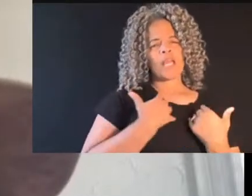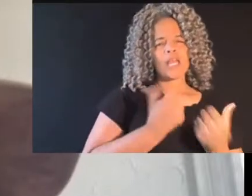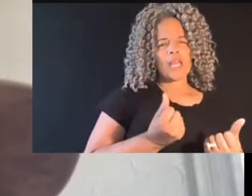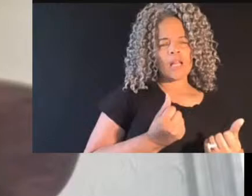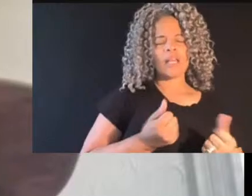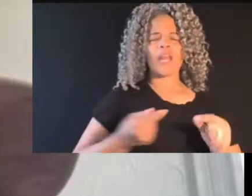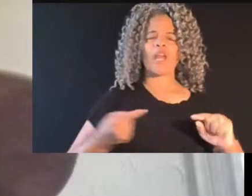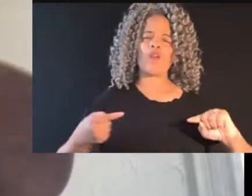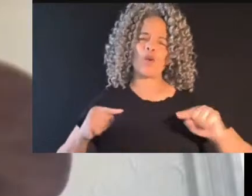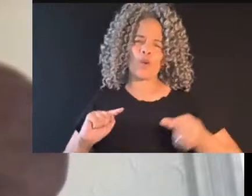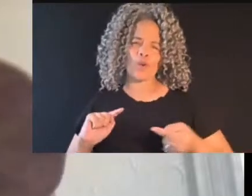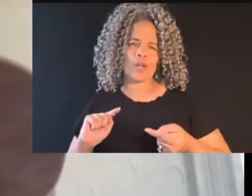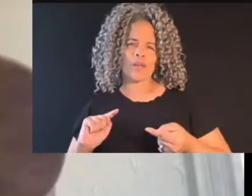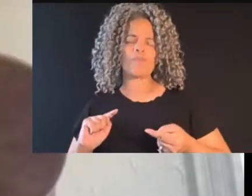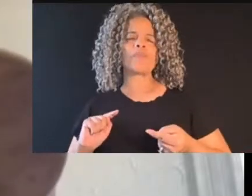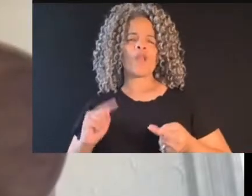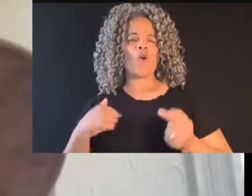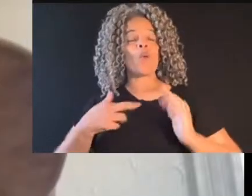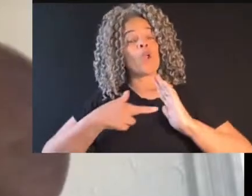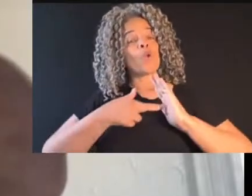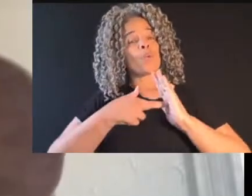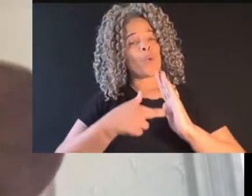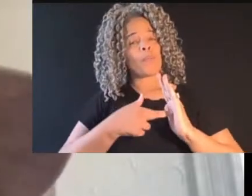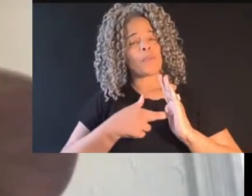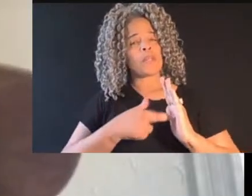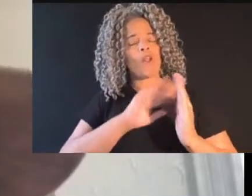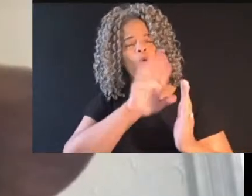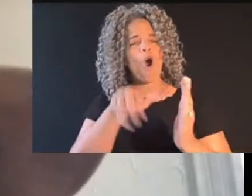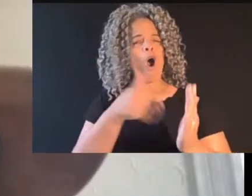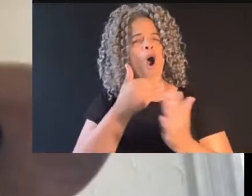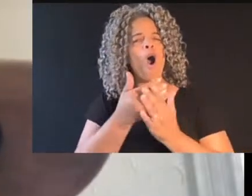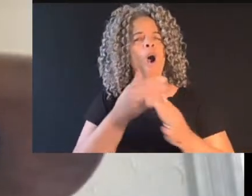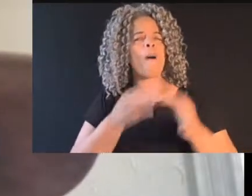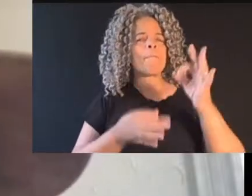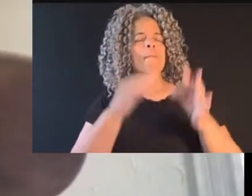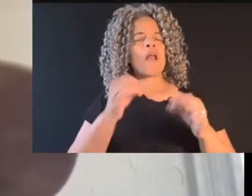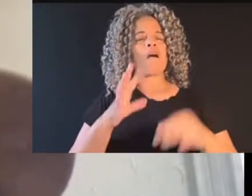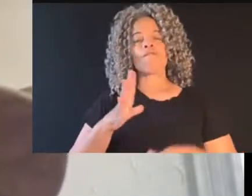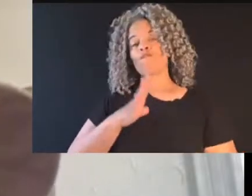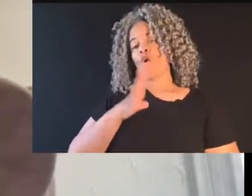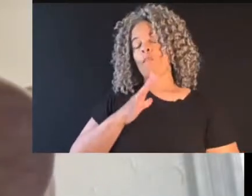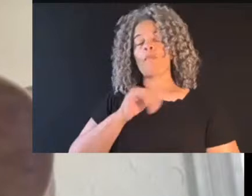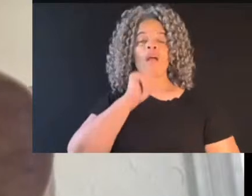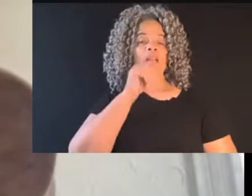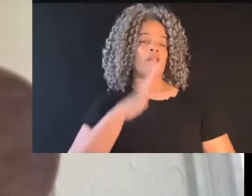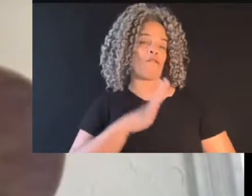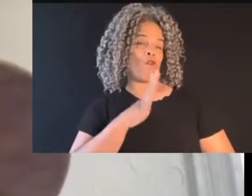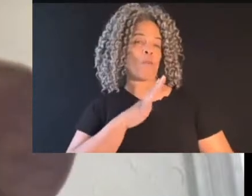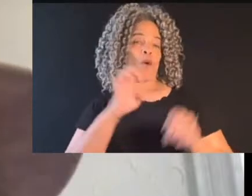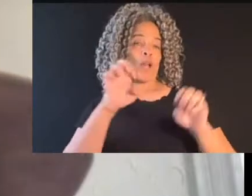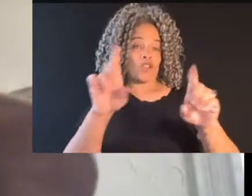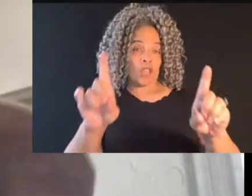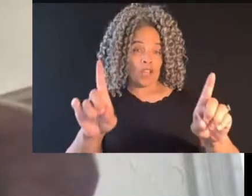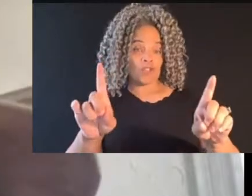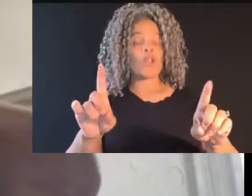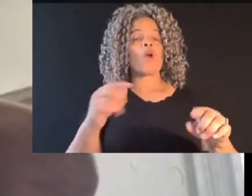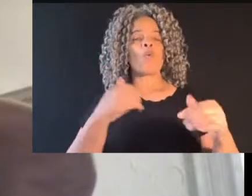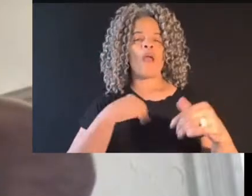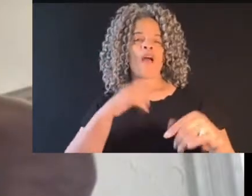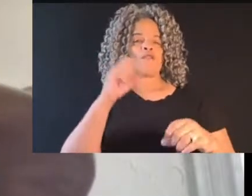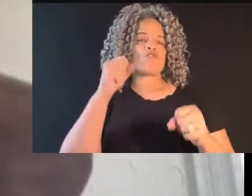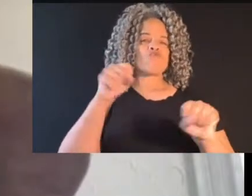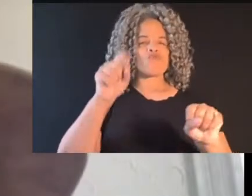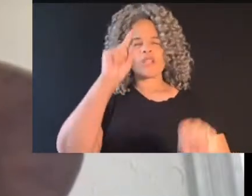hurting. We represent all manner of formal and informal education. We got the street